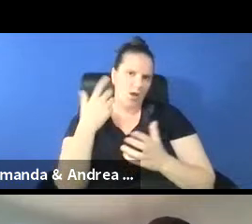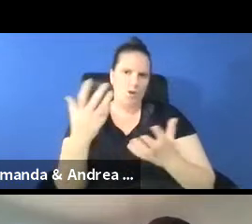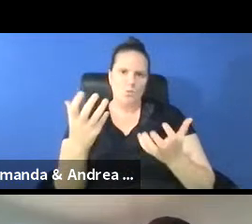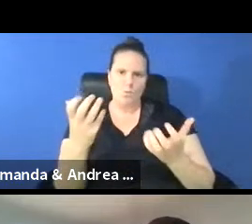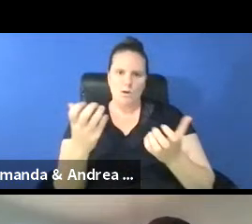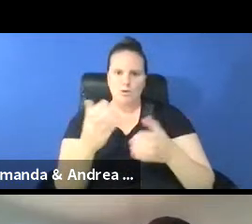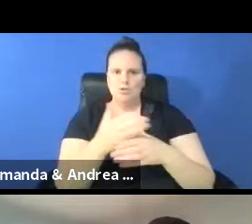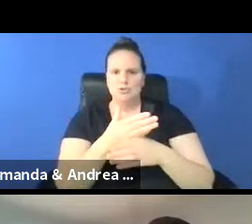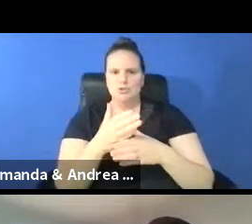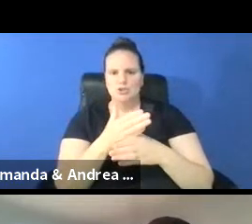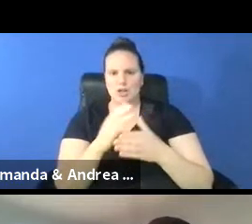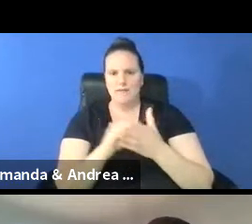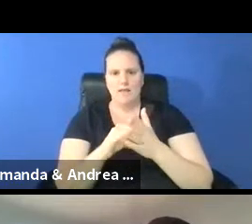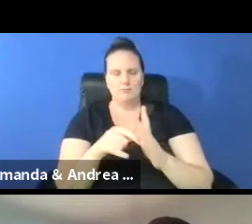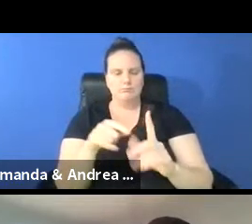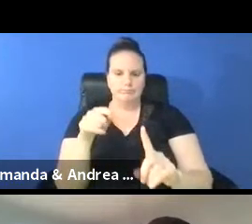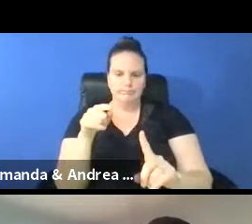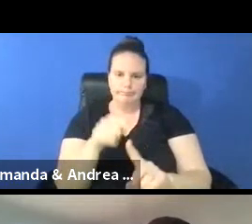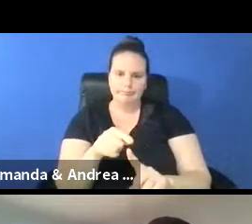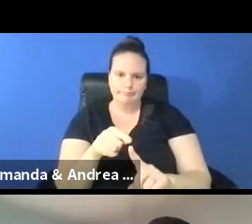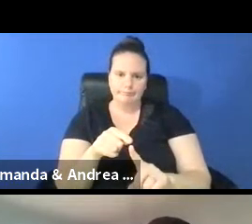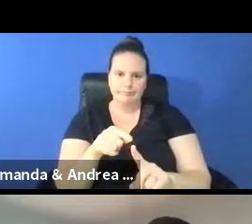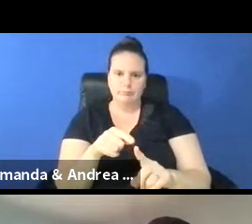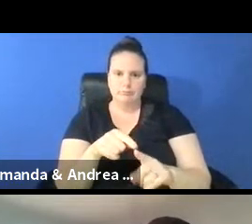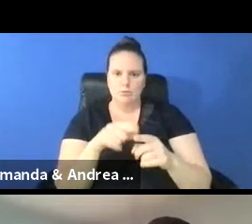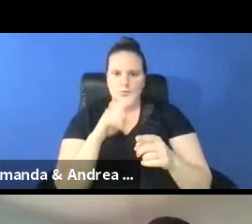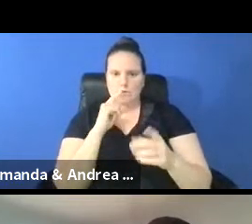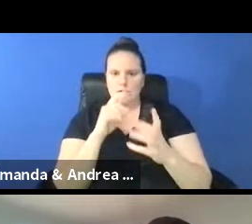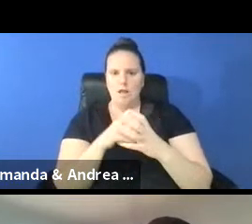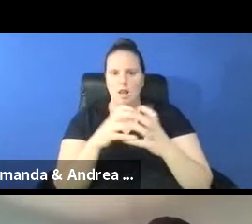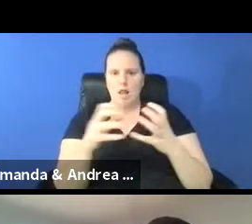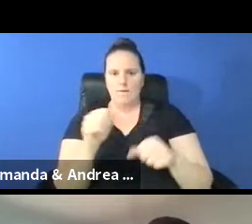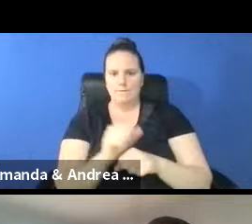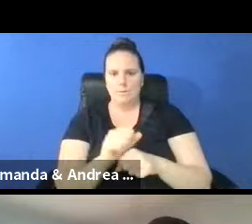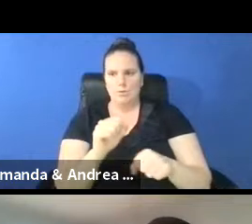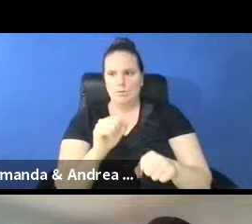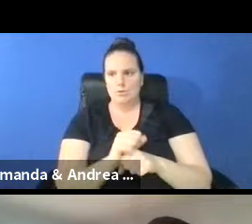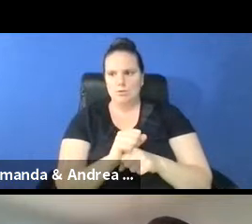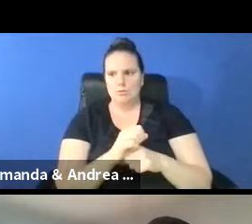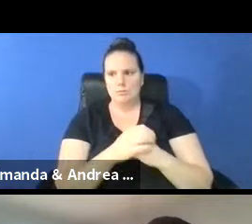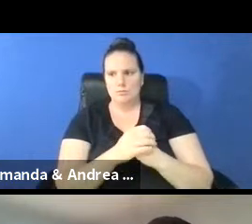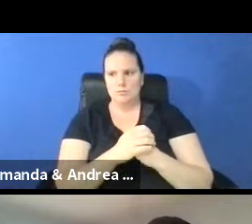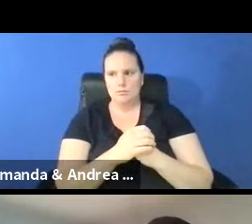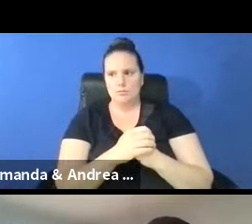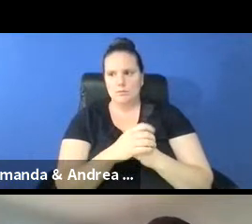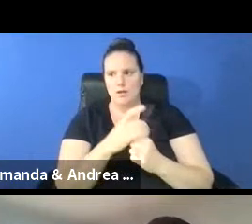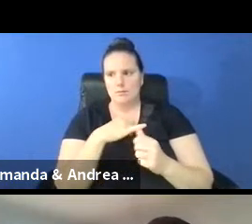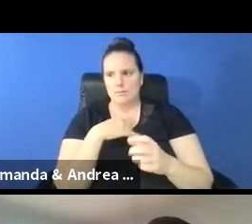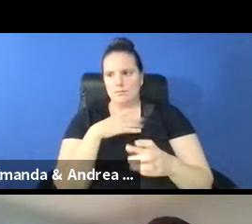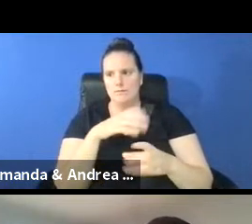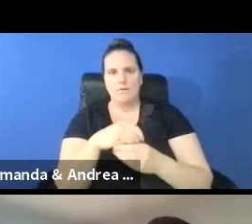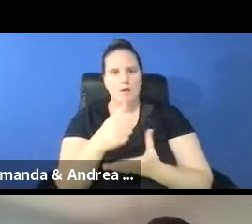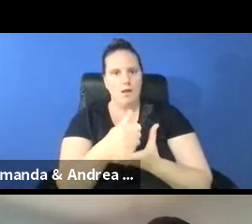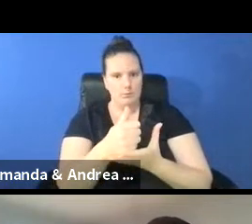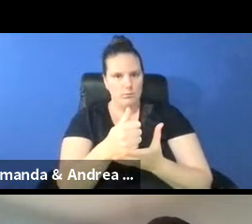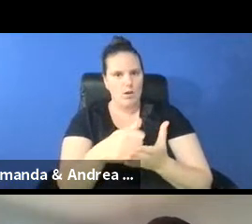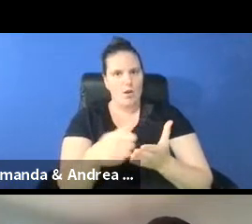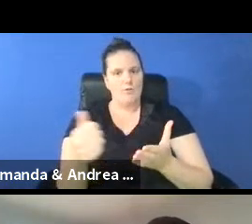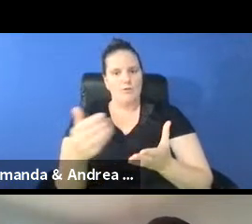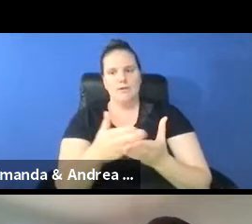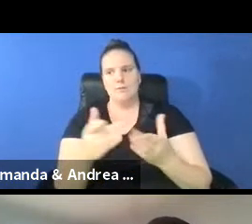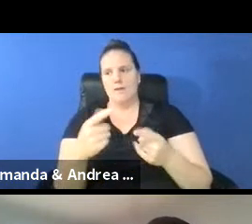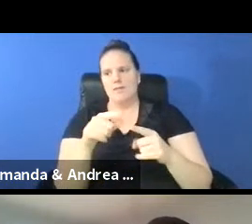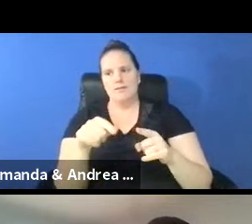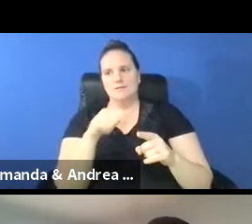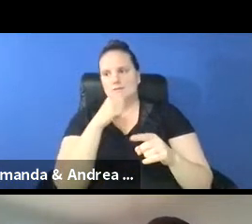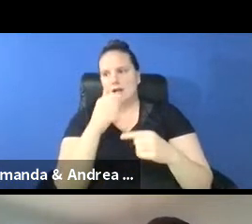way of crystallizing it. But it's so much. I mean, you guys have done a ton of work, and I mean, I'm going to be leveraging this across other things, but this is not easy,